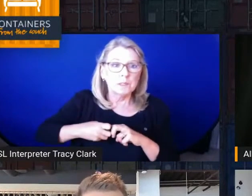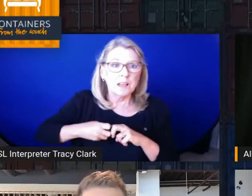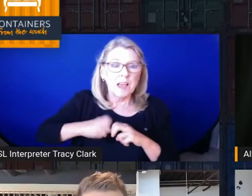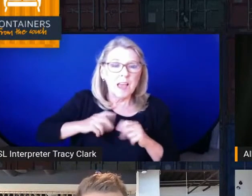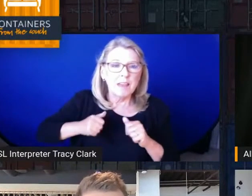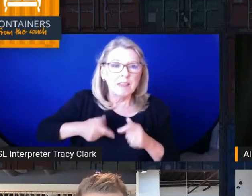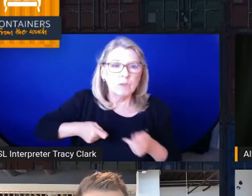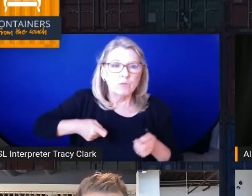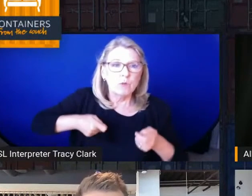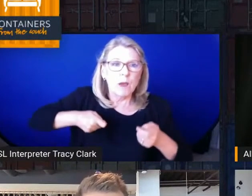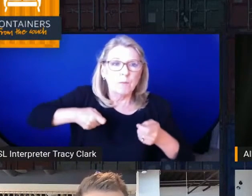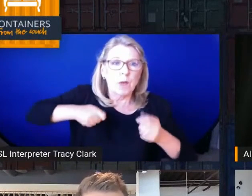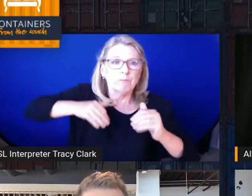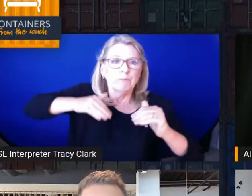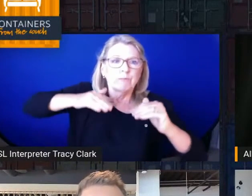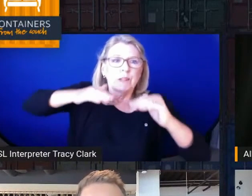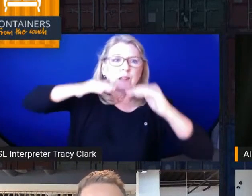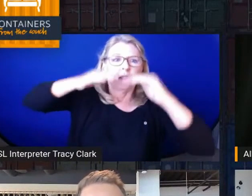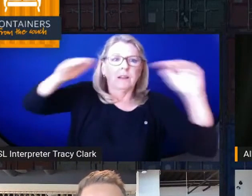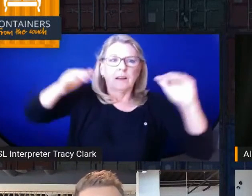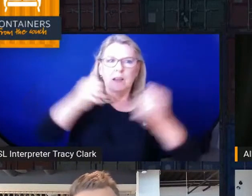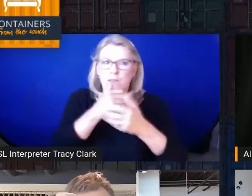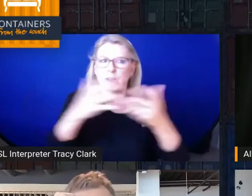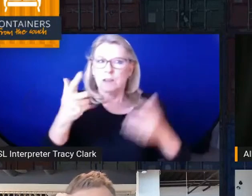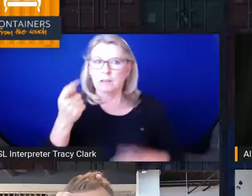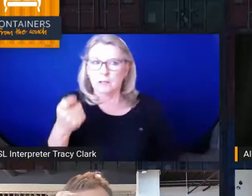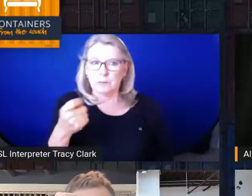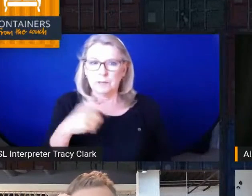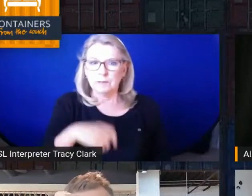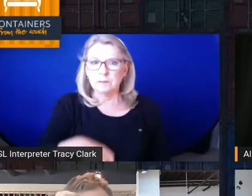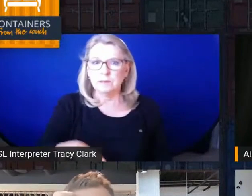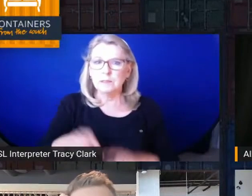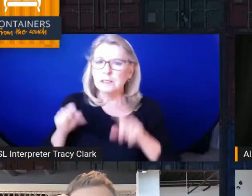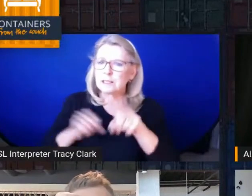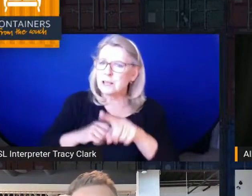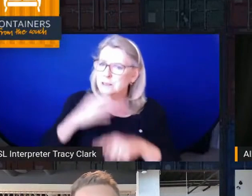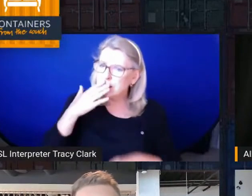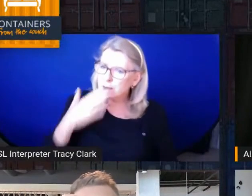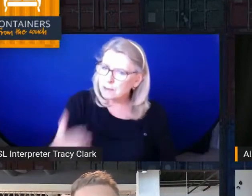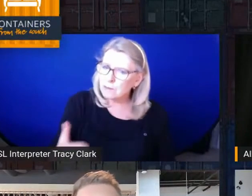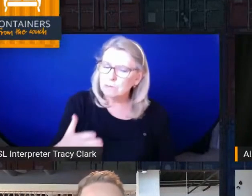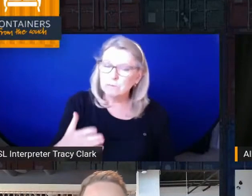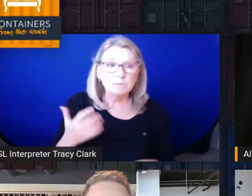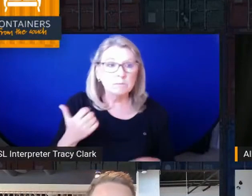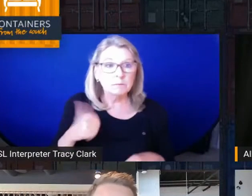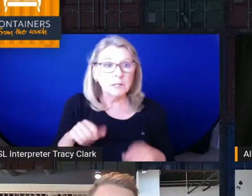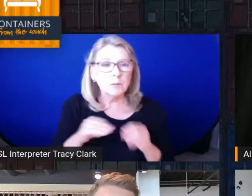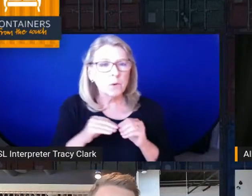Yeah, absolutely. Thank you for that. Anyone else want to add?